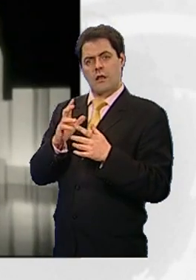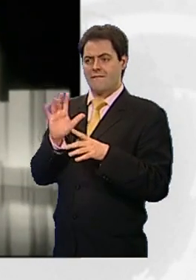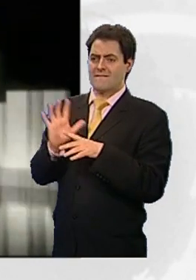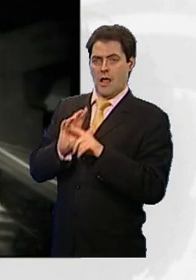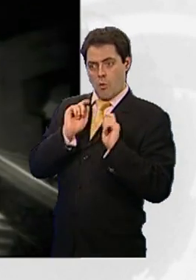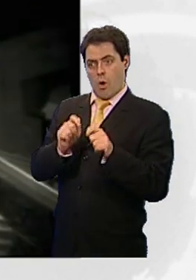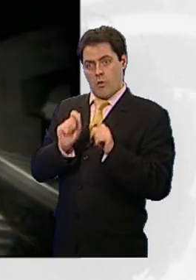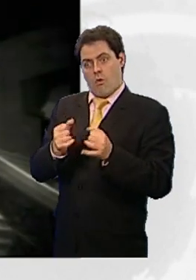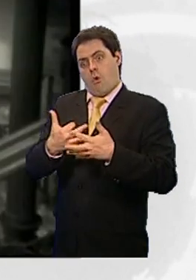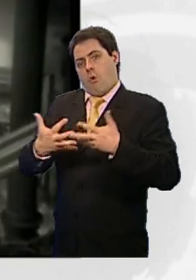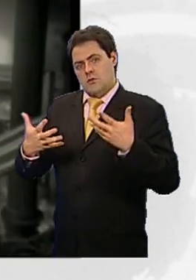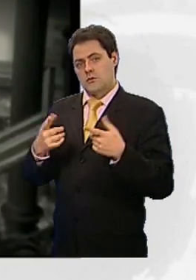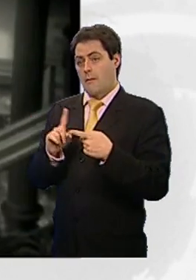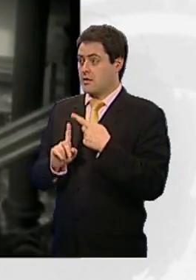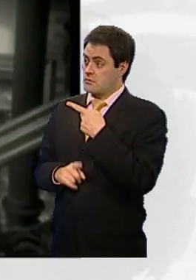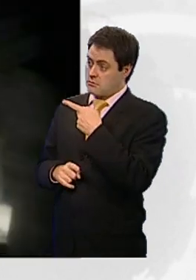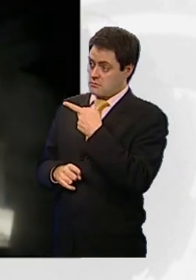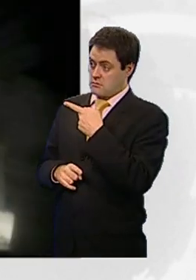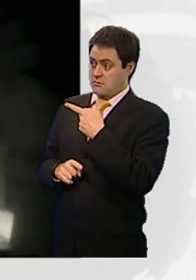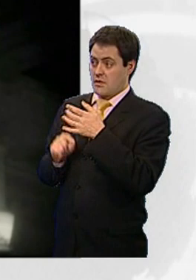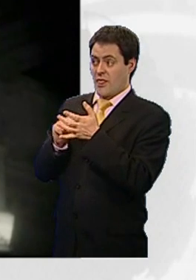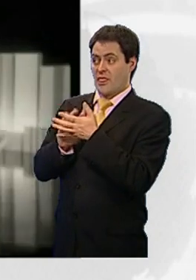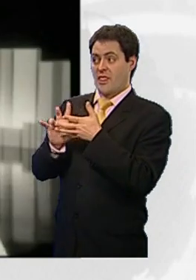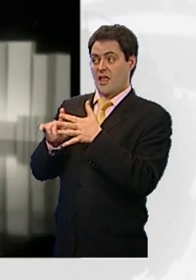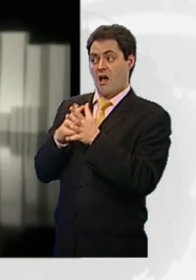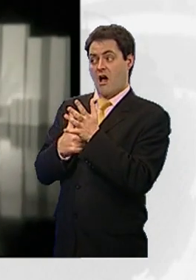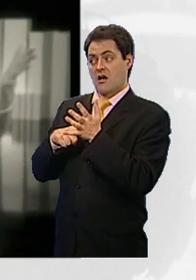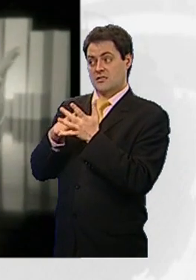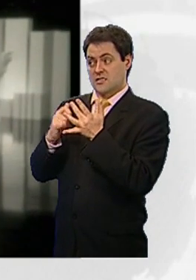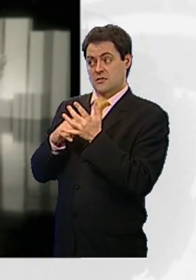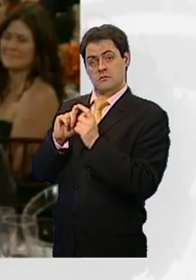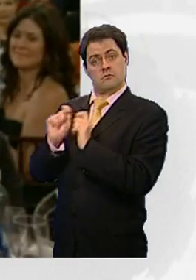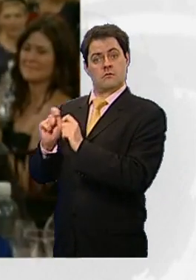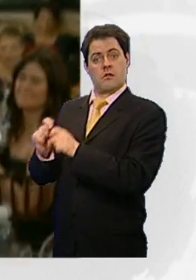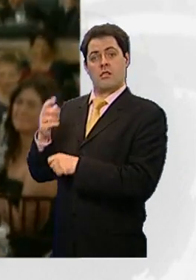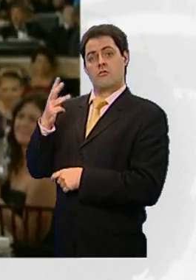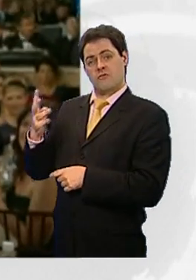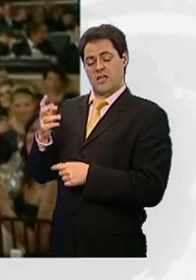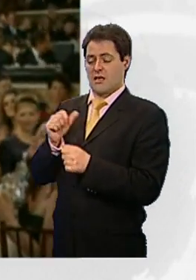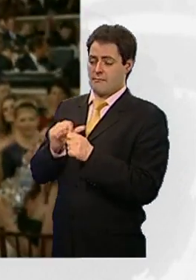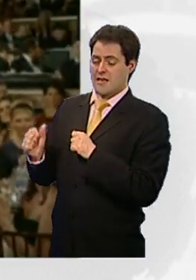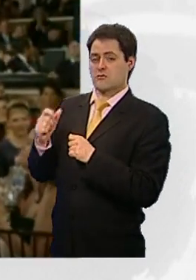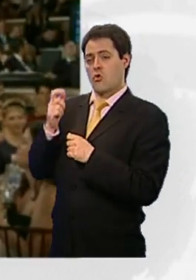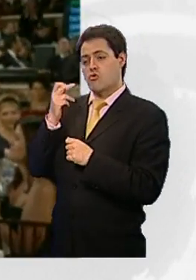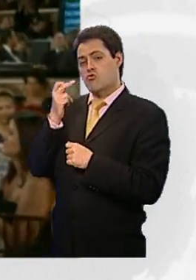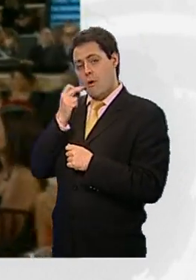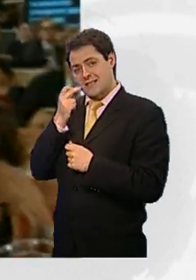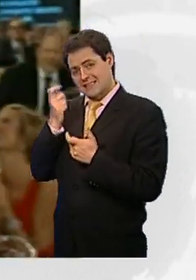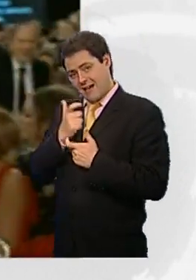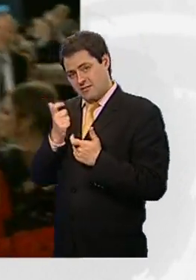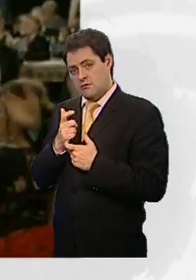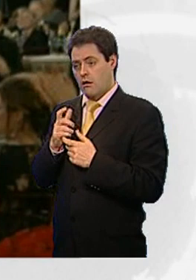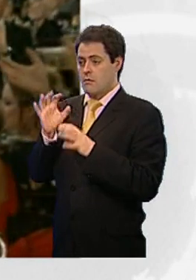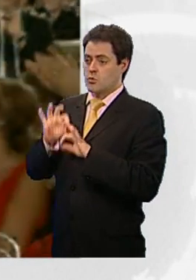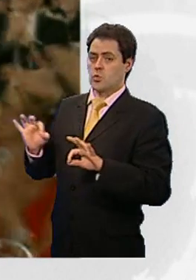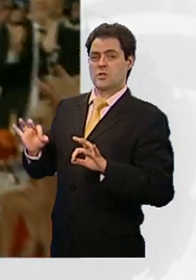winner, but the silent movie The Artist picked up 3 awards for Best Comedy, Actor and Score. The